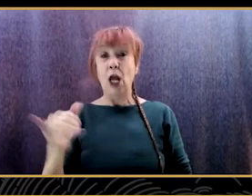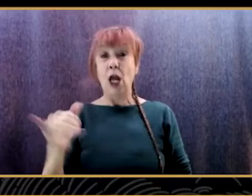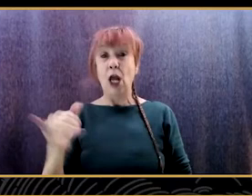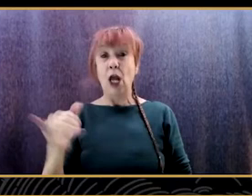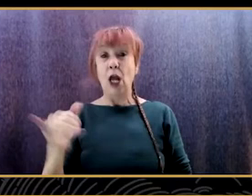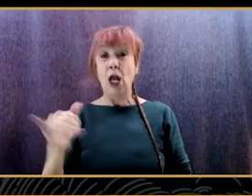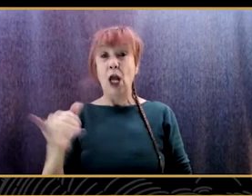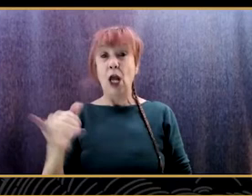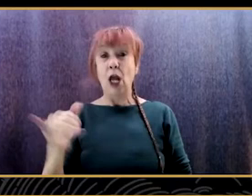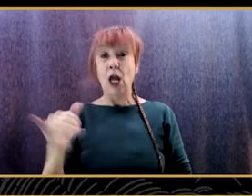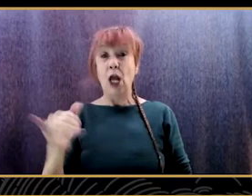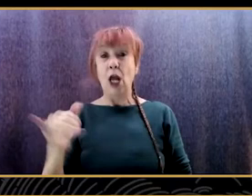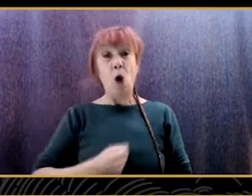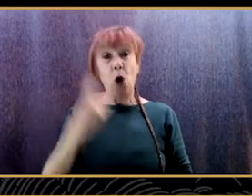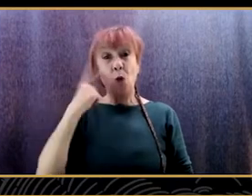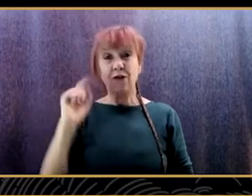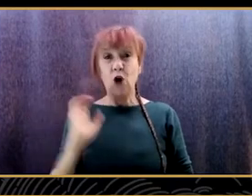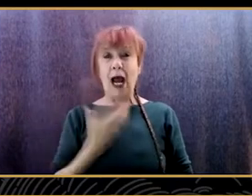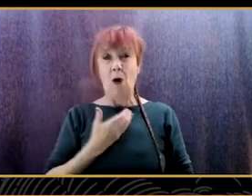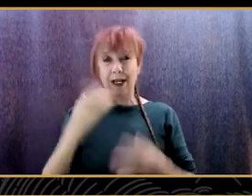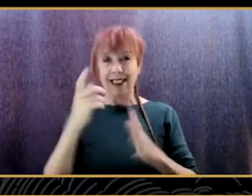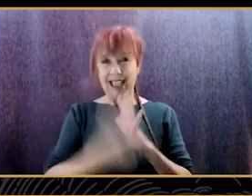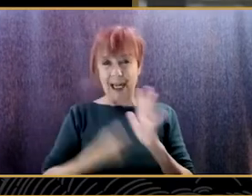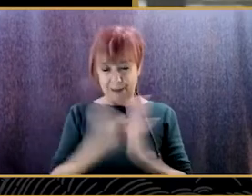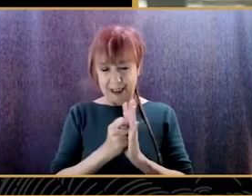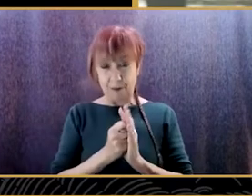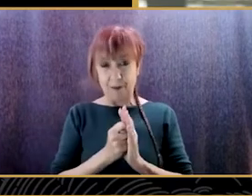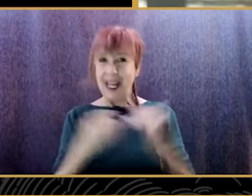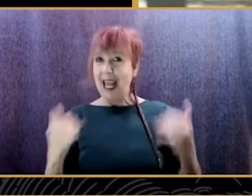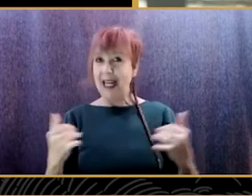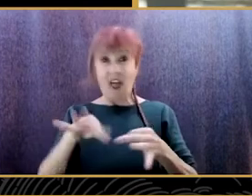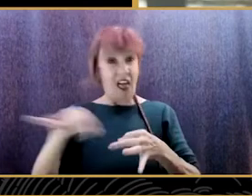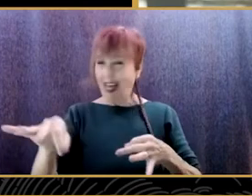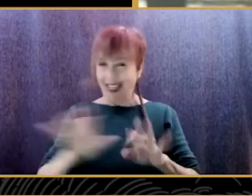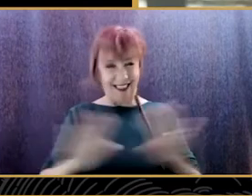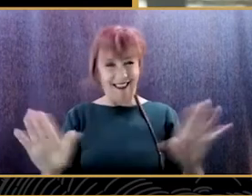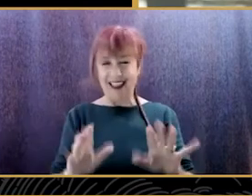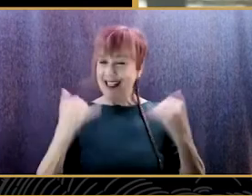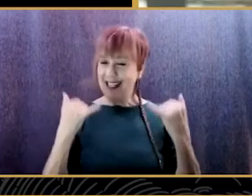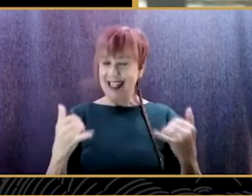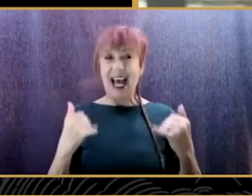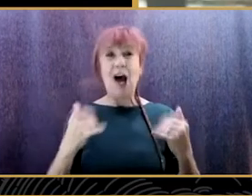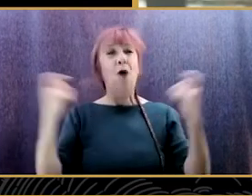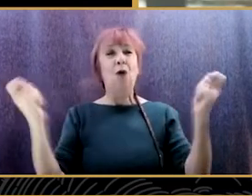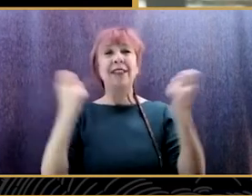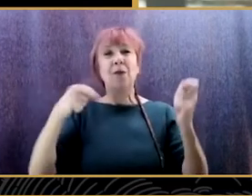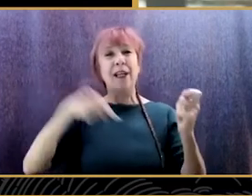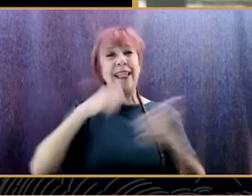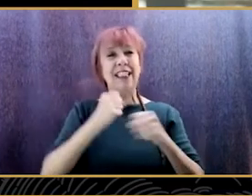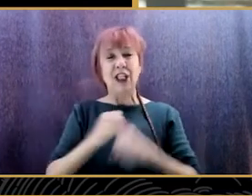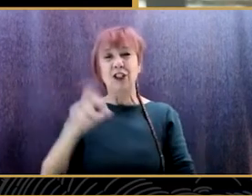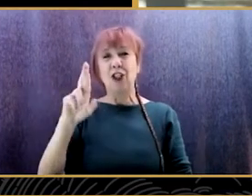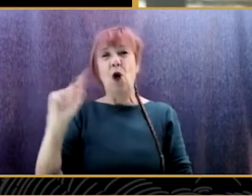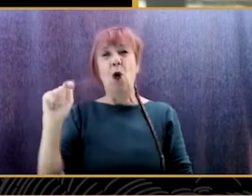everyday objects, adrift in a watery blue background. And now, without further ado, it's time to celebrate